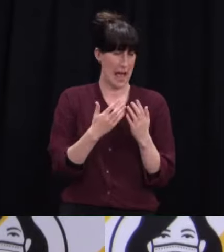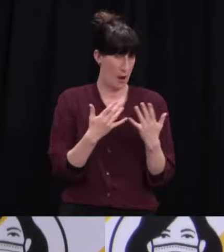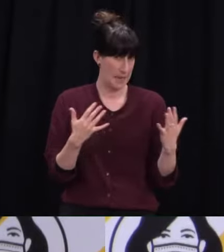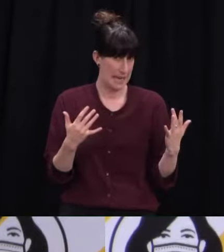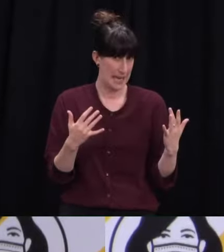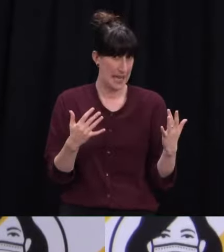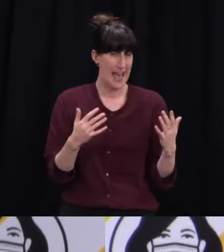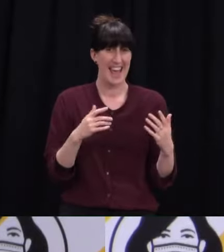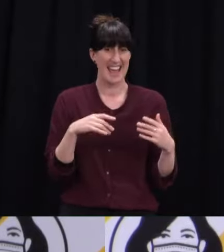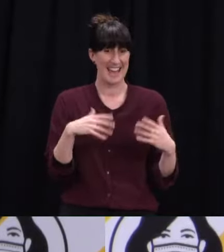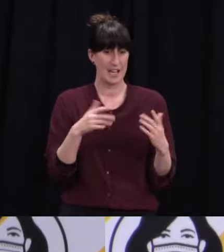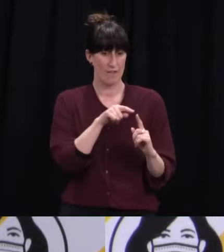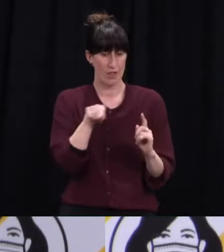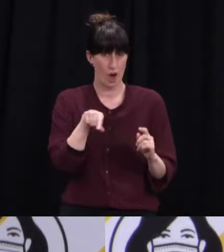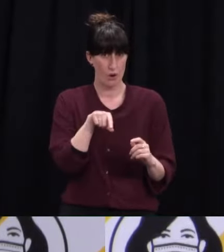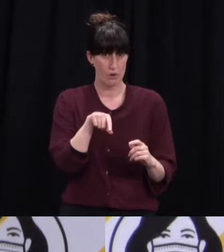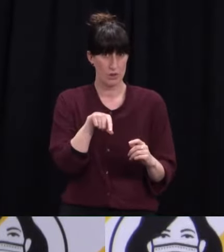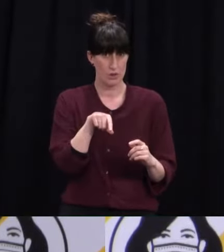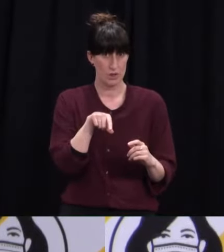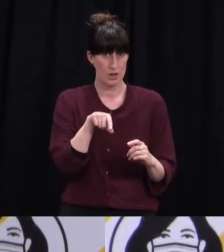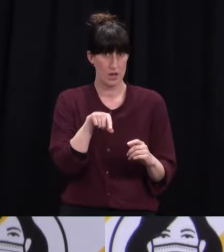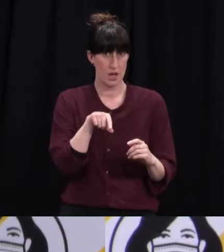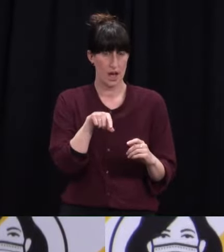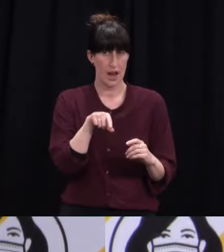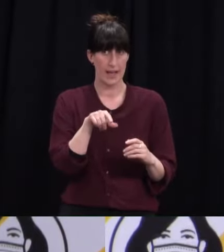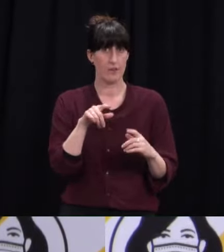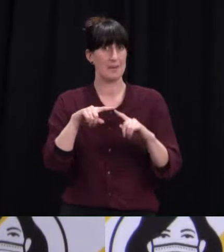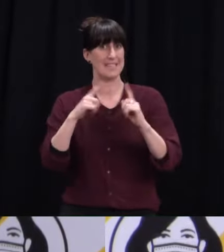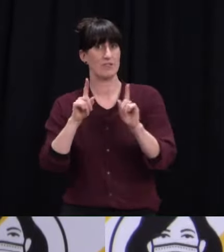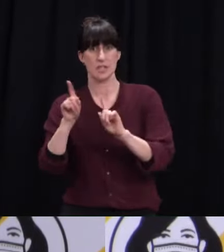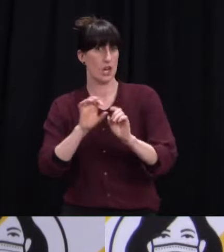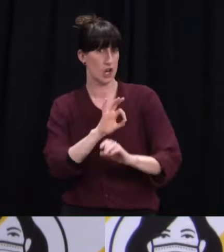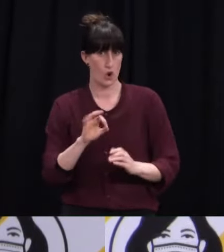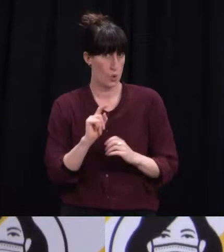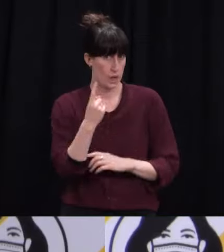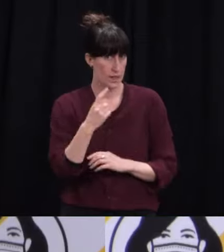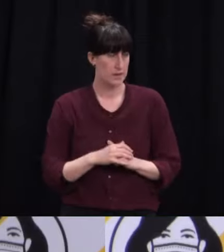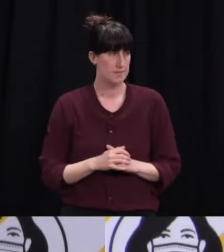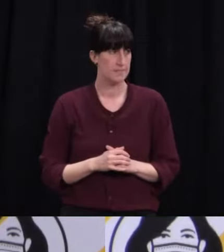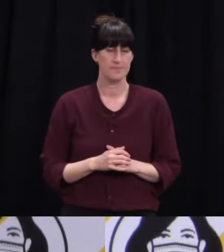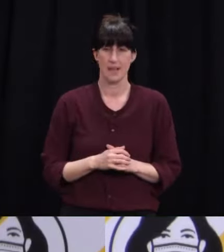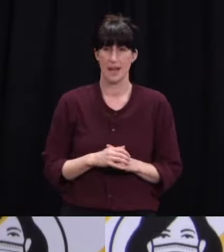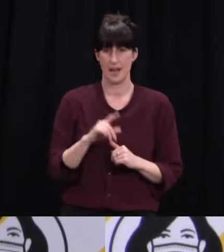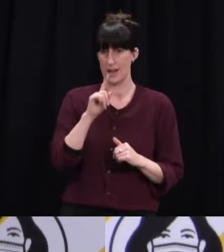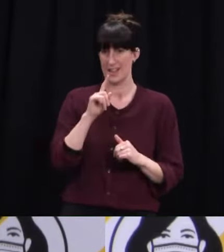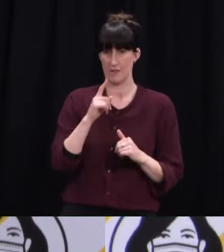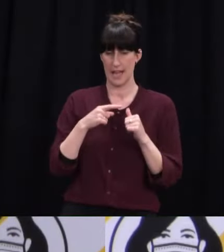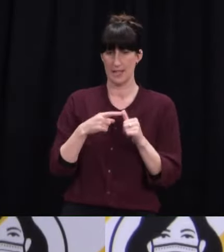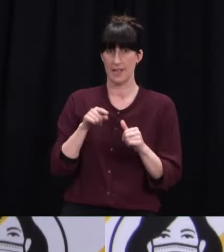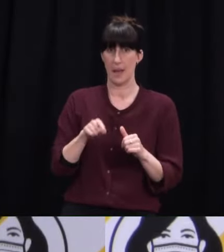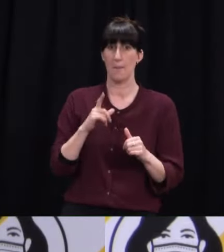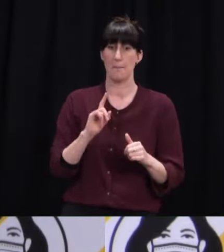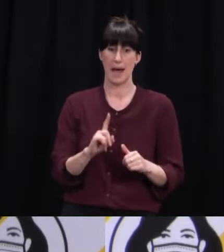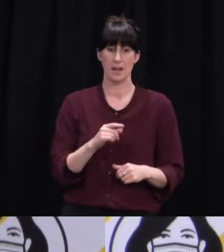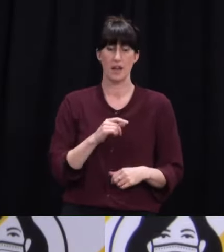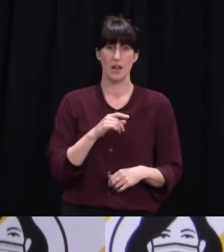Right, I can't answer the latter, sorry, but we can come back to you on that. As of this morning, there were